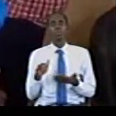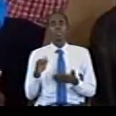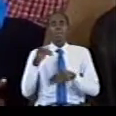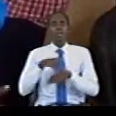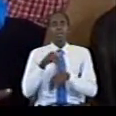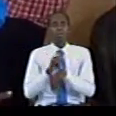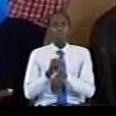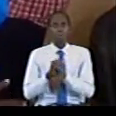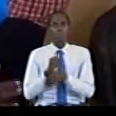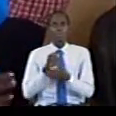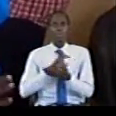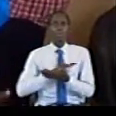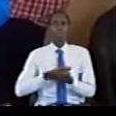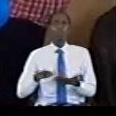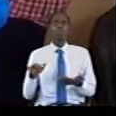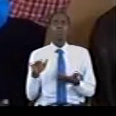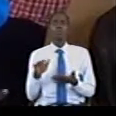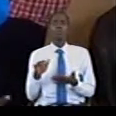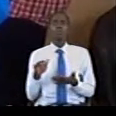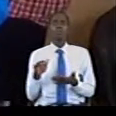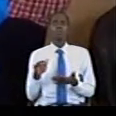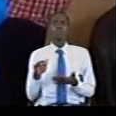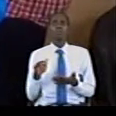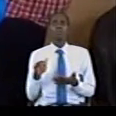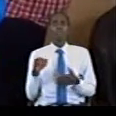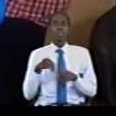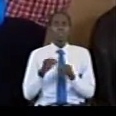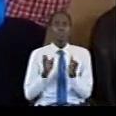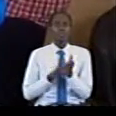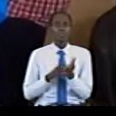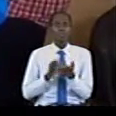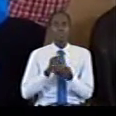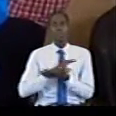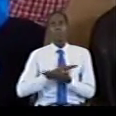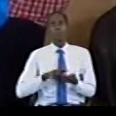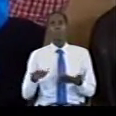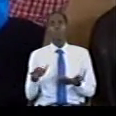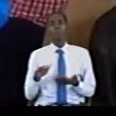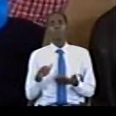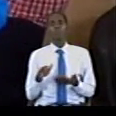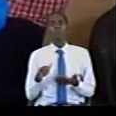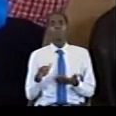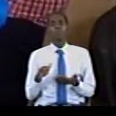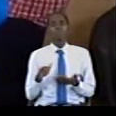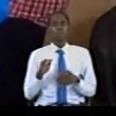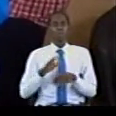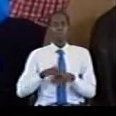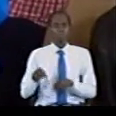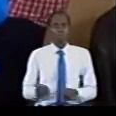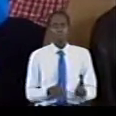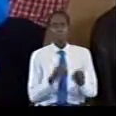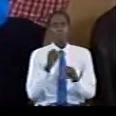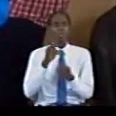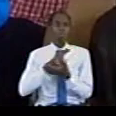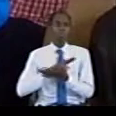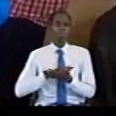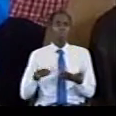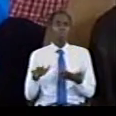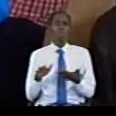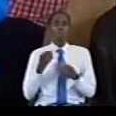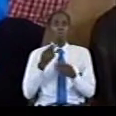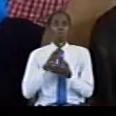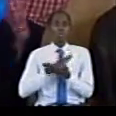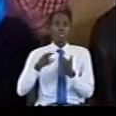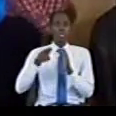work, sanctification. In school, sanctification. On the street, sanctification. Holiness